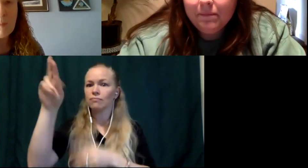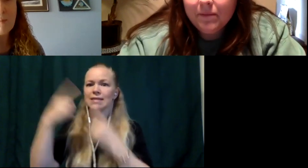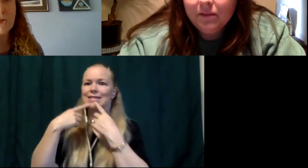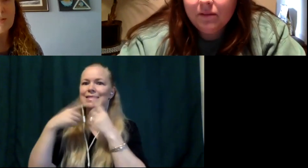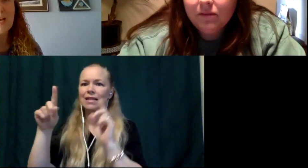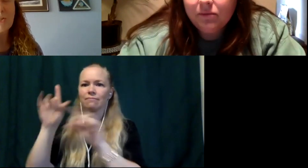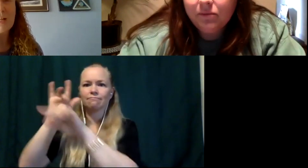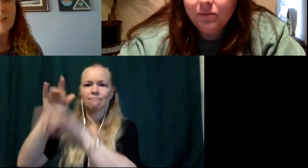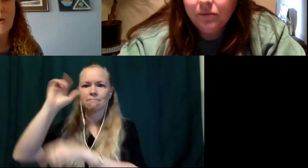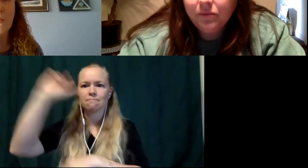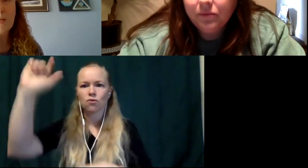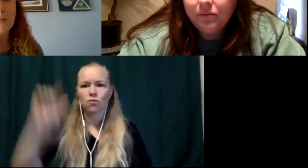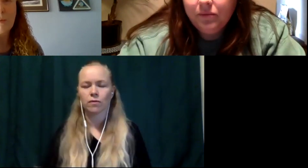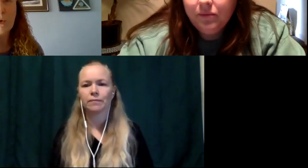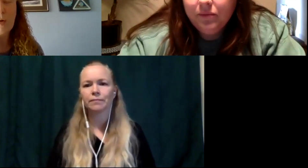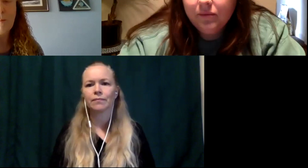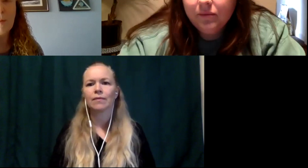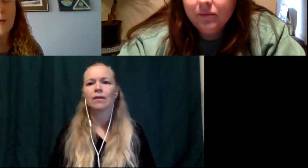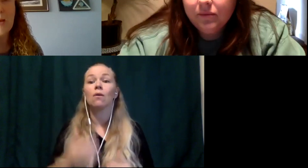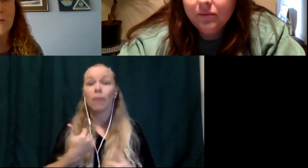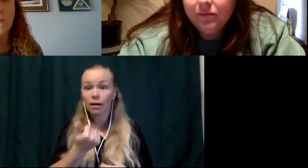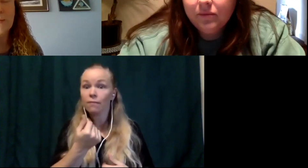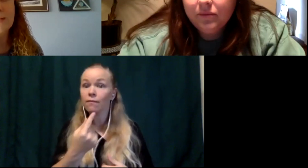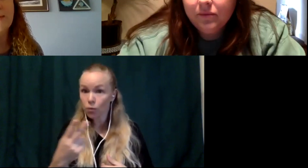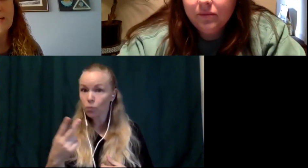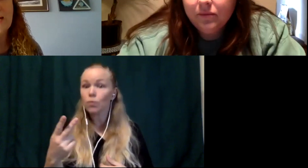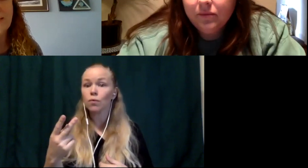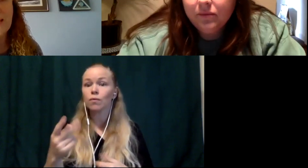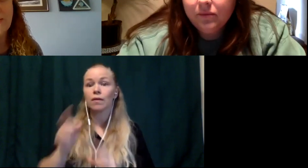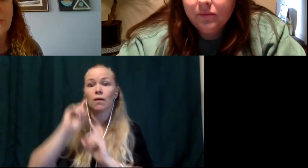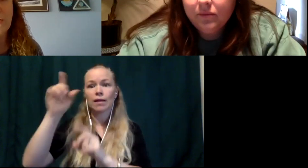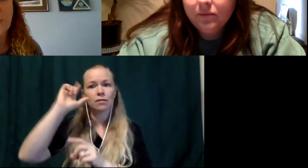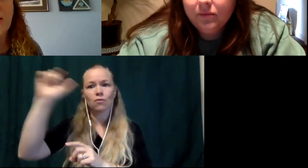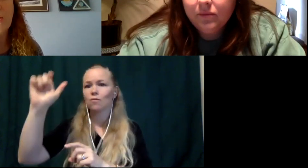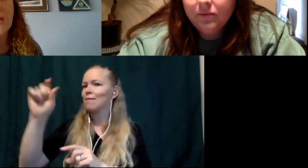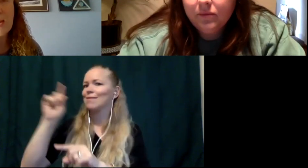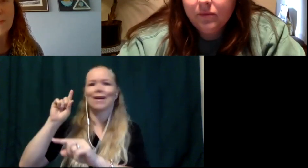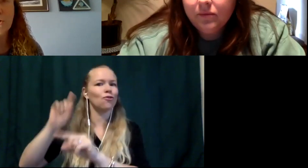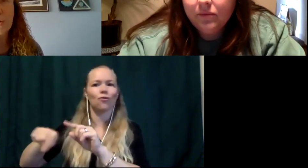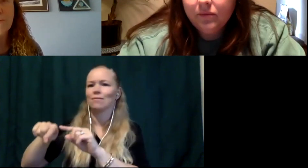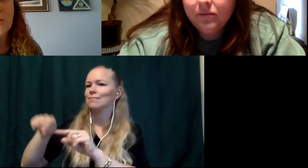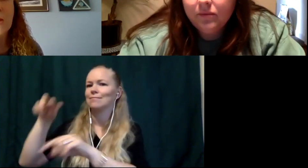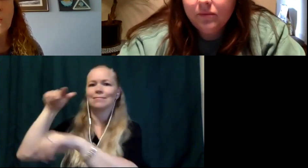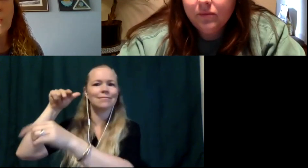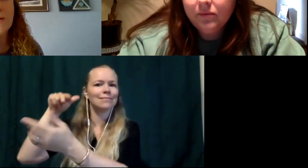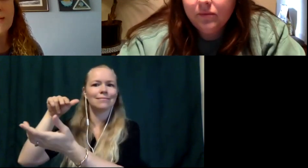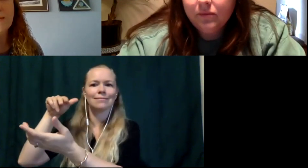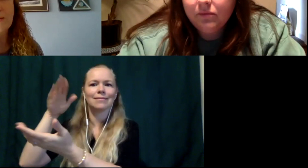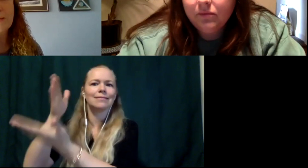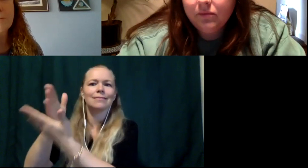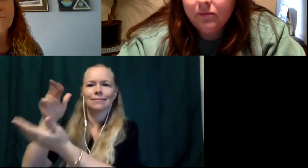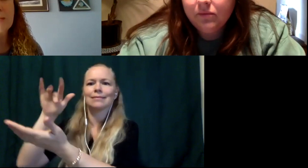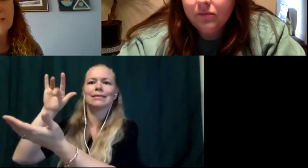There were a couple of missions actually that went to the moon and they did not land there. The Apollo 8 mission went